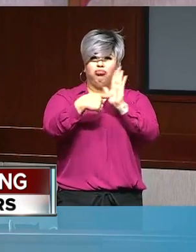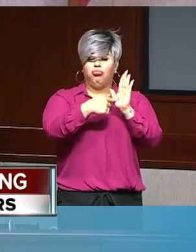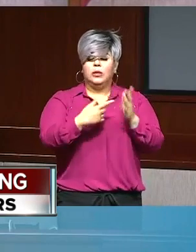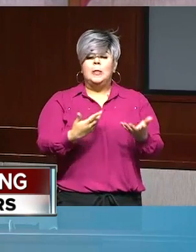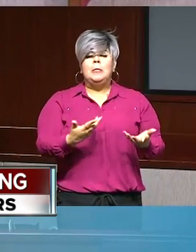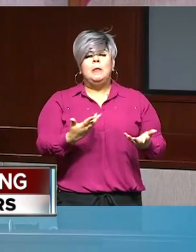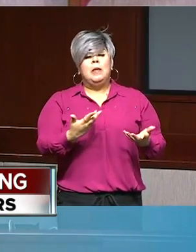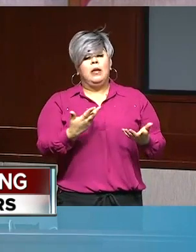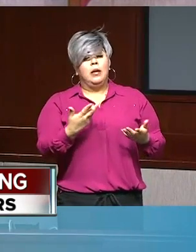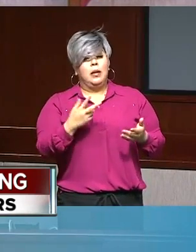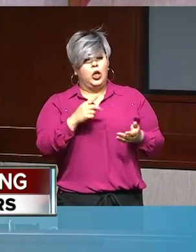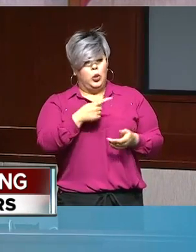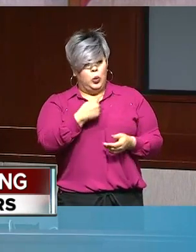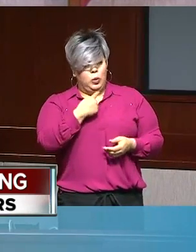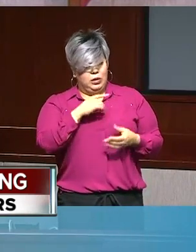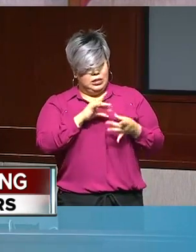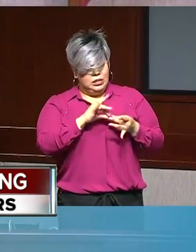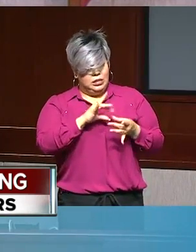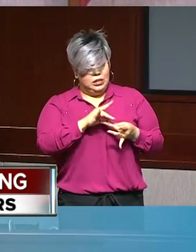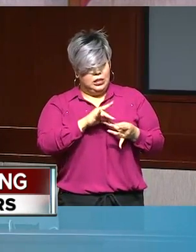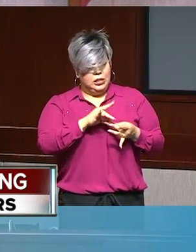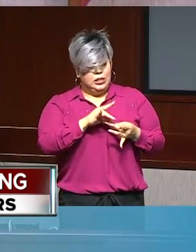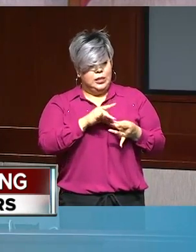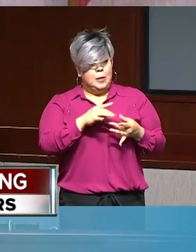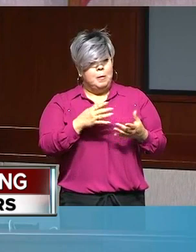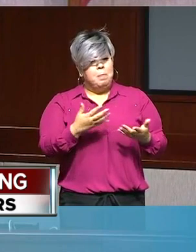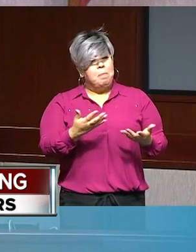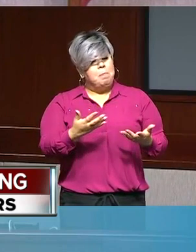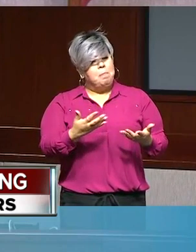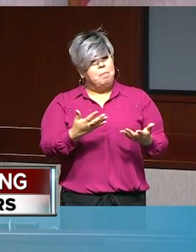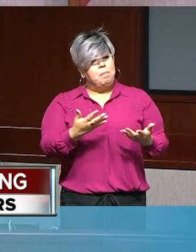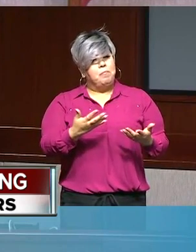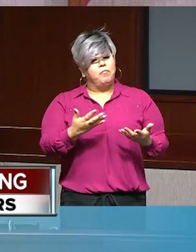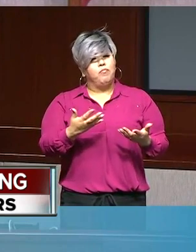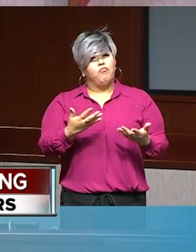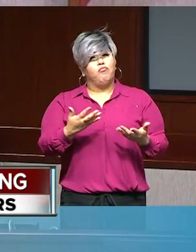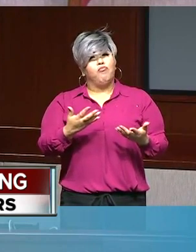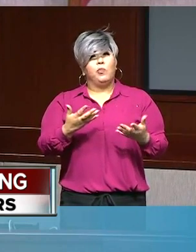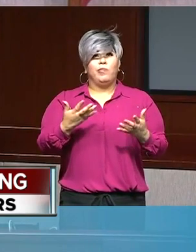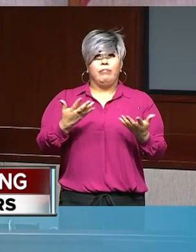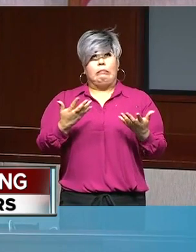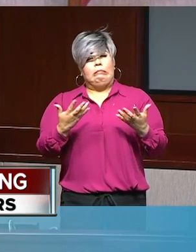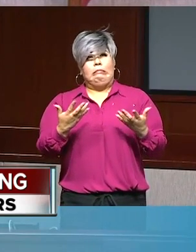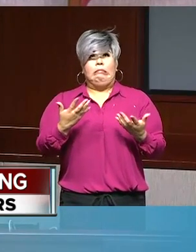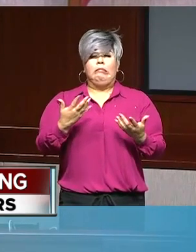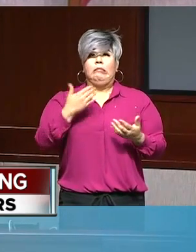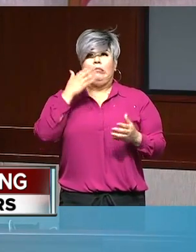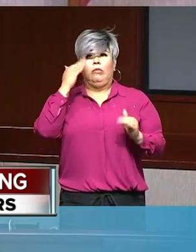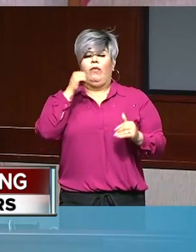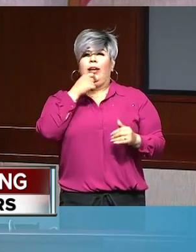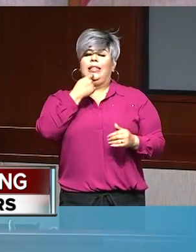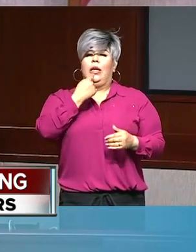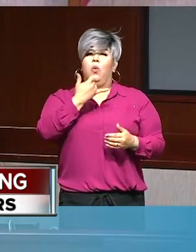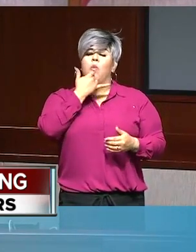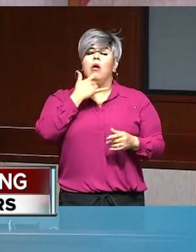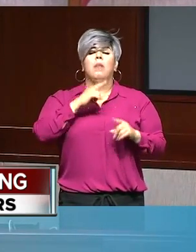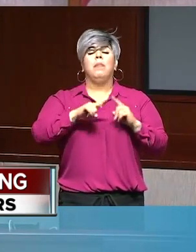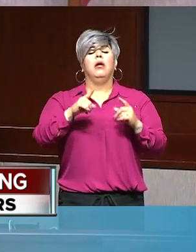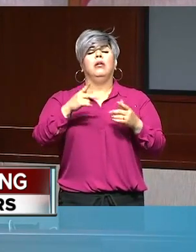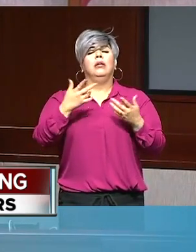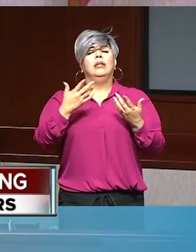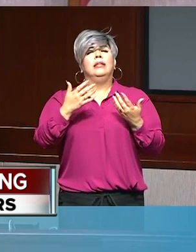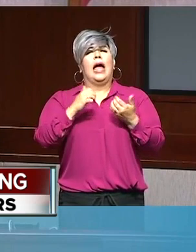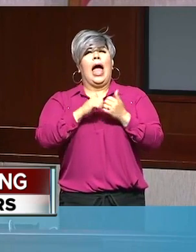That includes, you mentioned how closely, to paraphrase, and I am going to paraphrase here, how closely Kern County